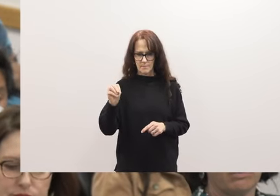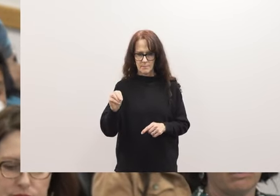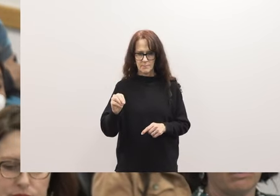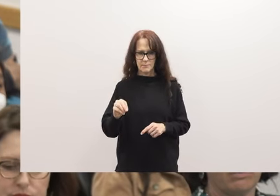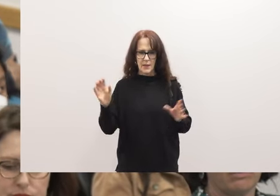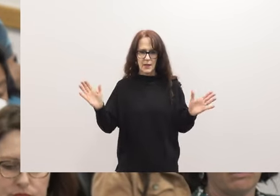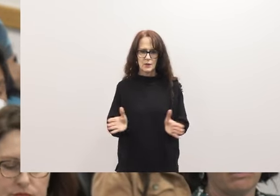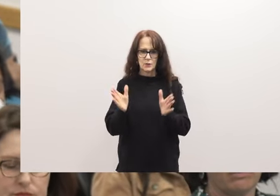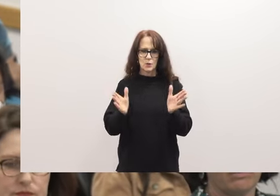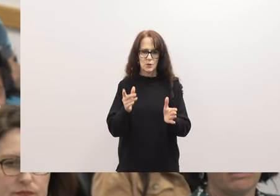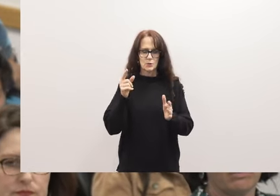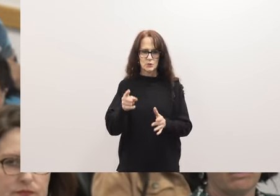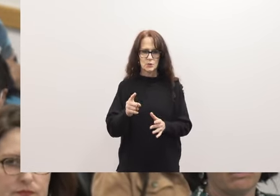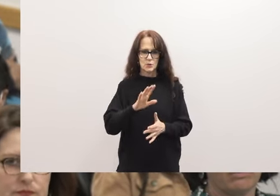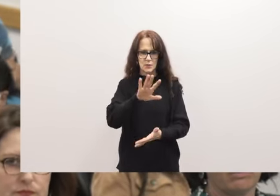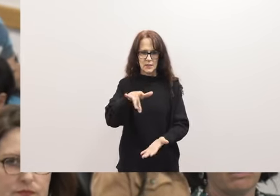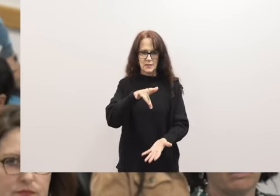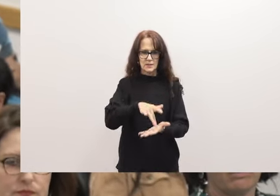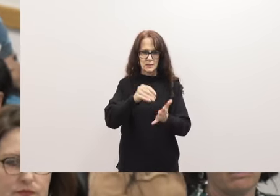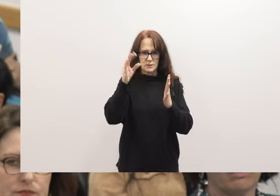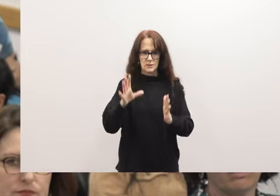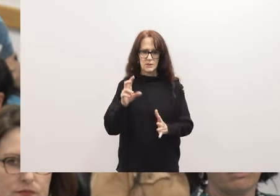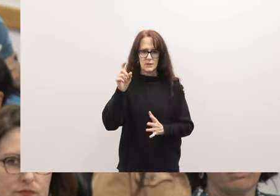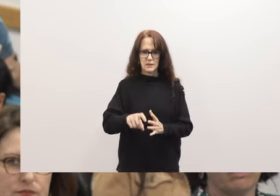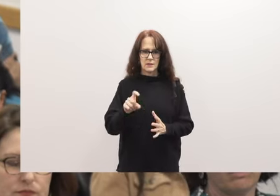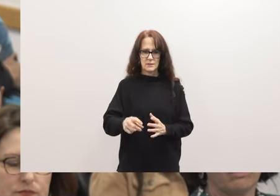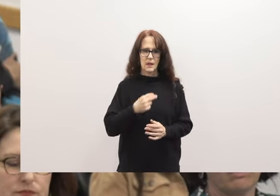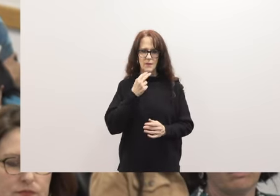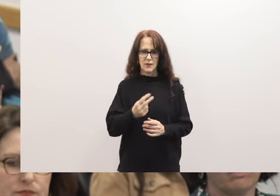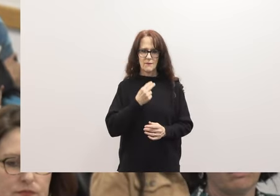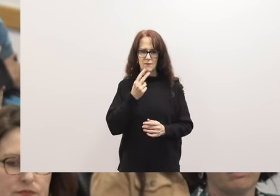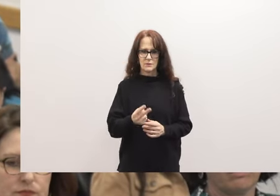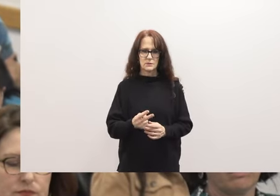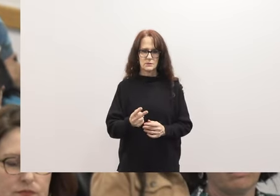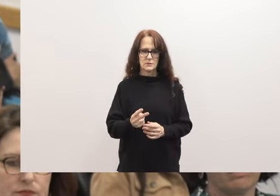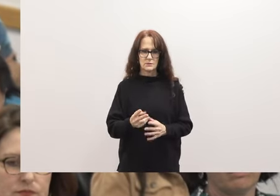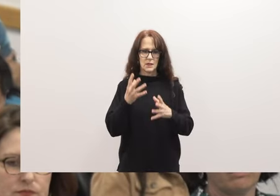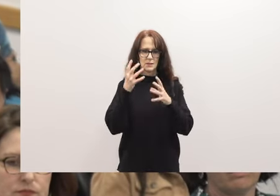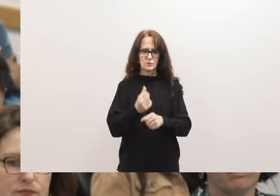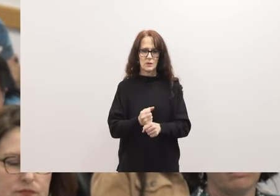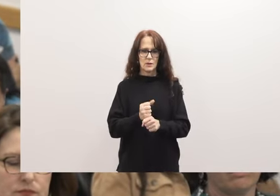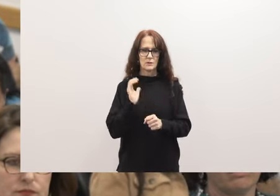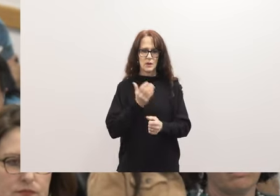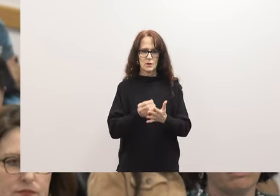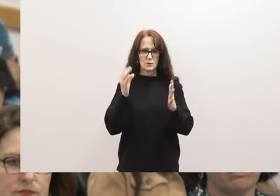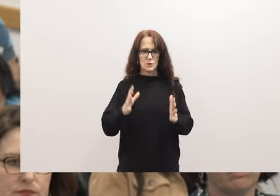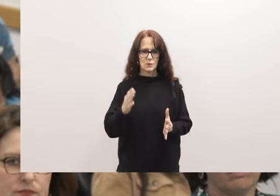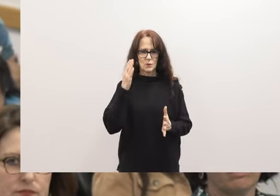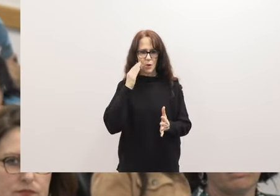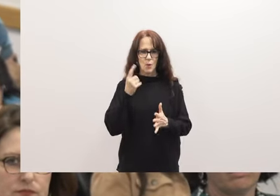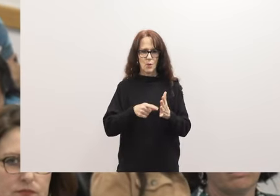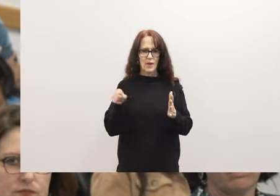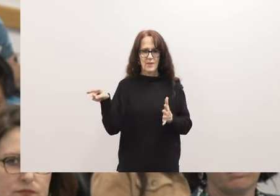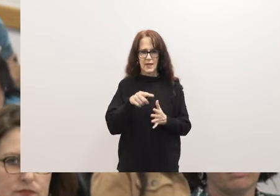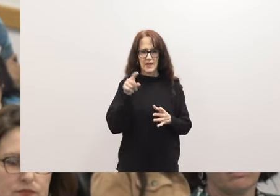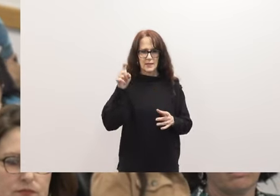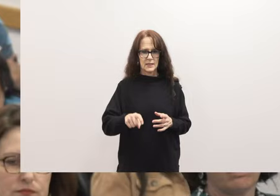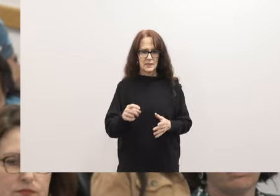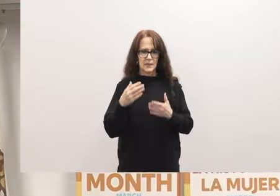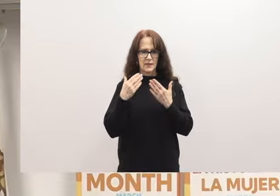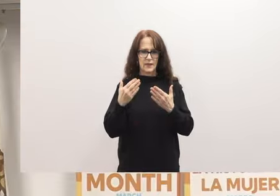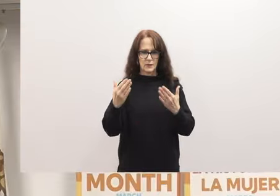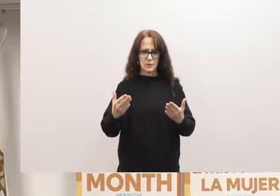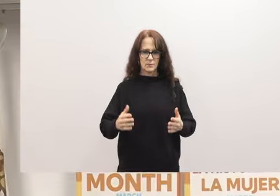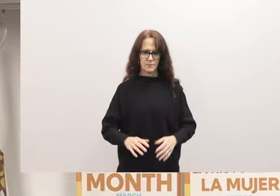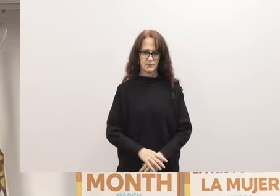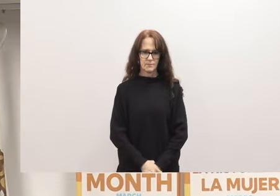to center our students' needs and their voices and trust that our students know what they need. Thank you.